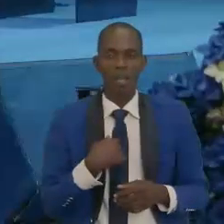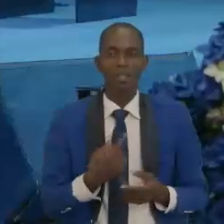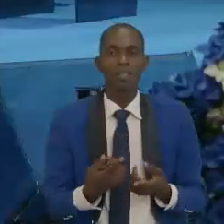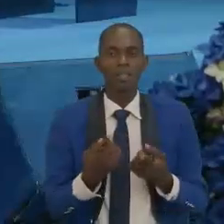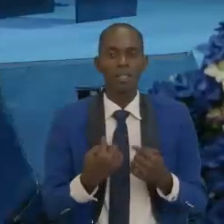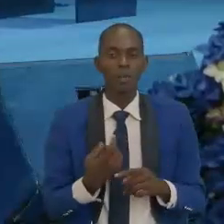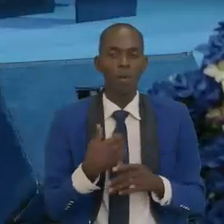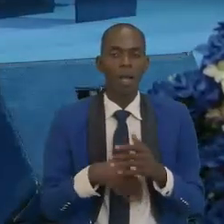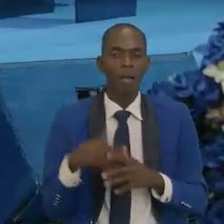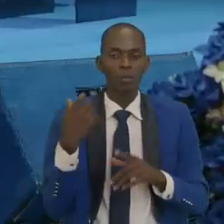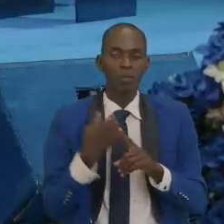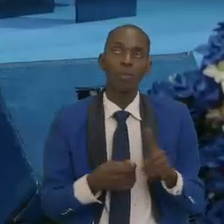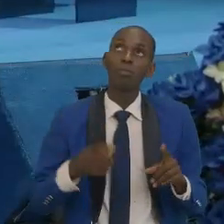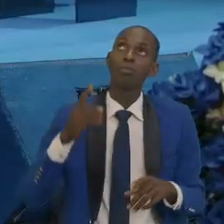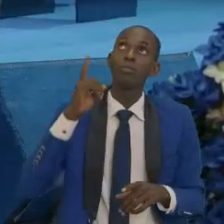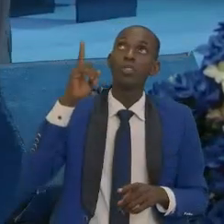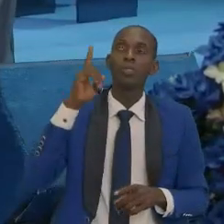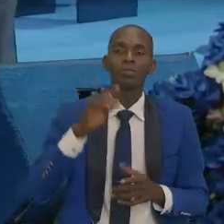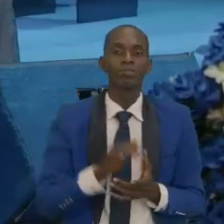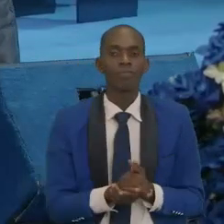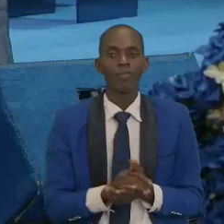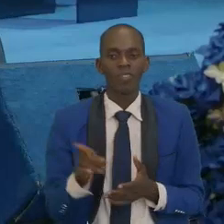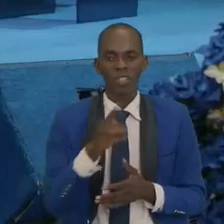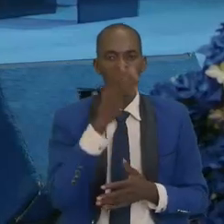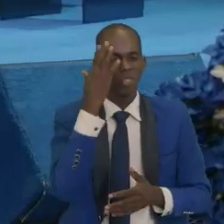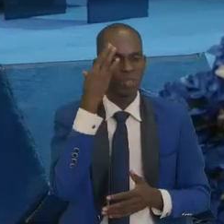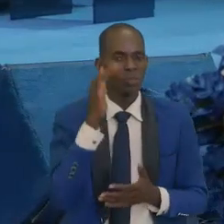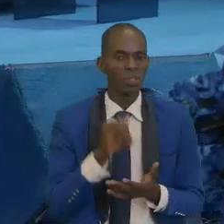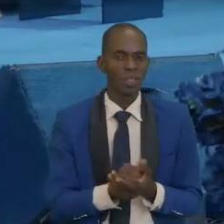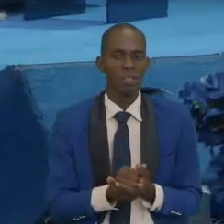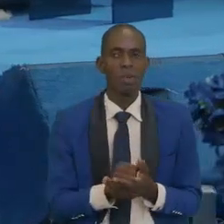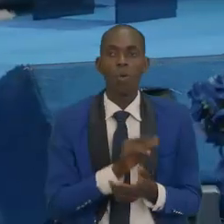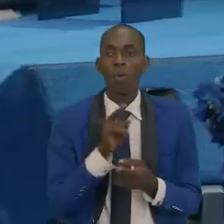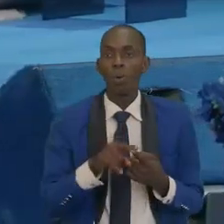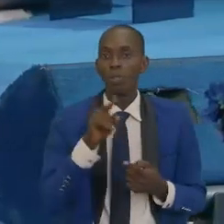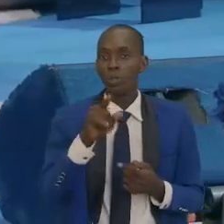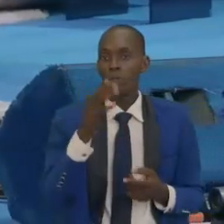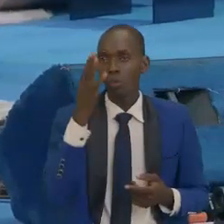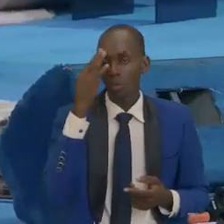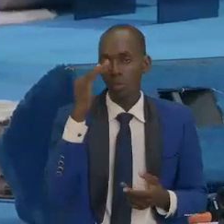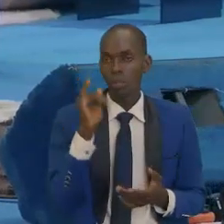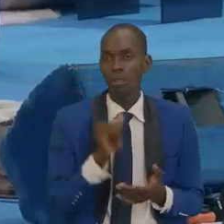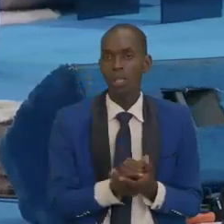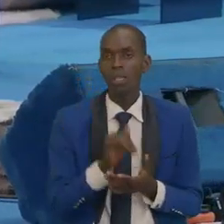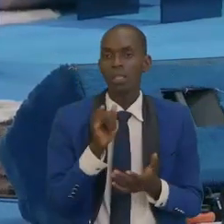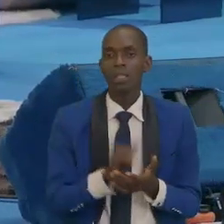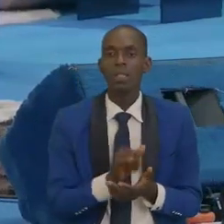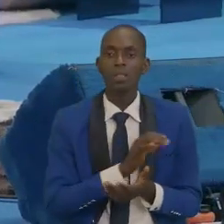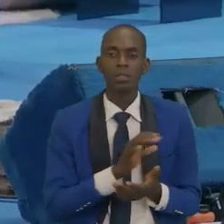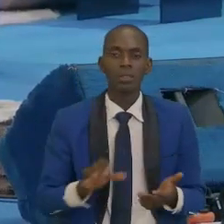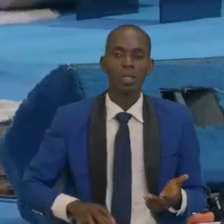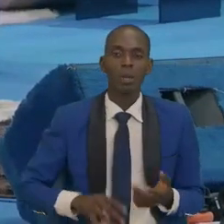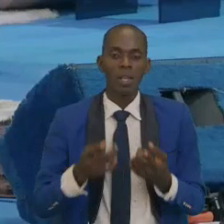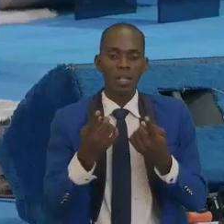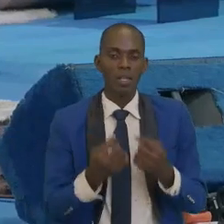thee. They knew that. When you know that Christ came from